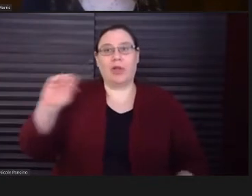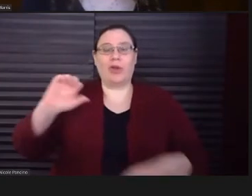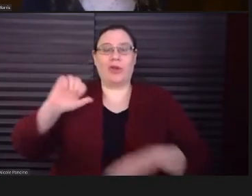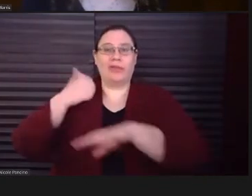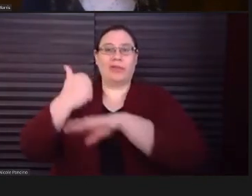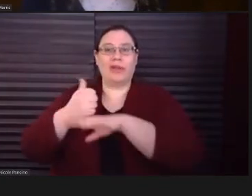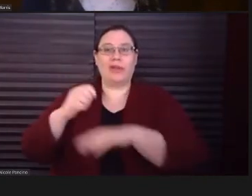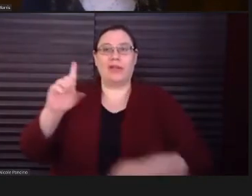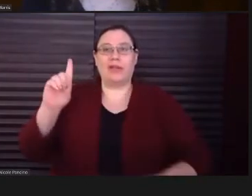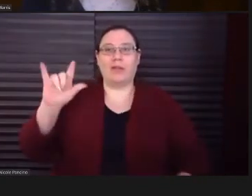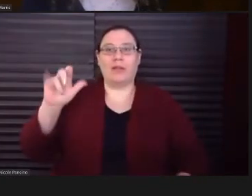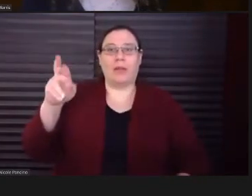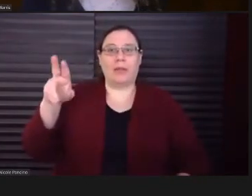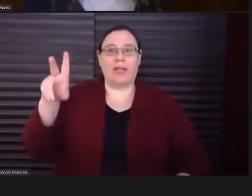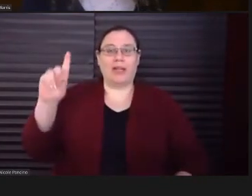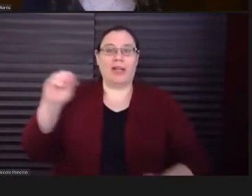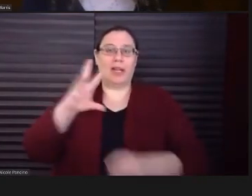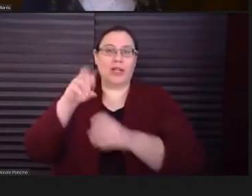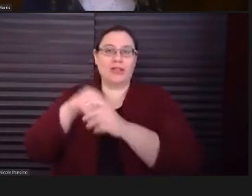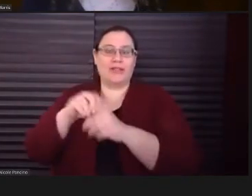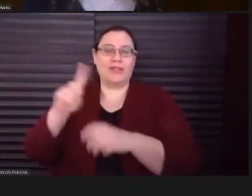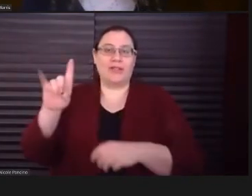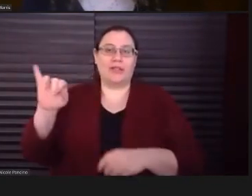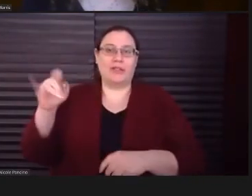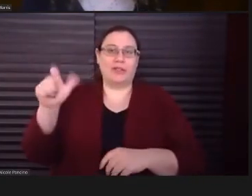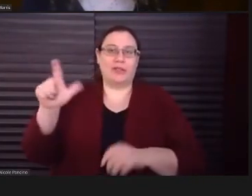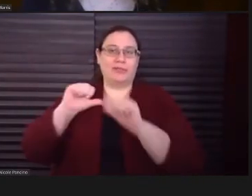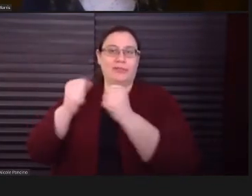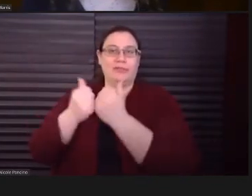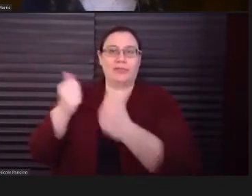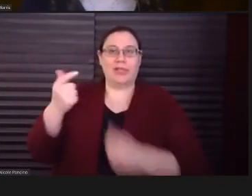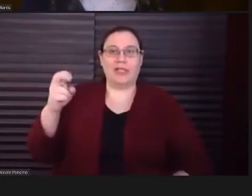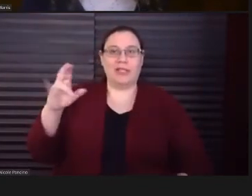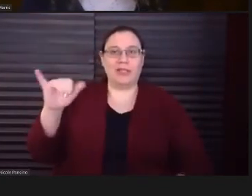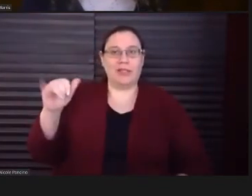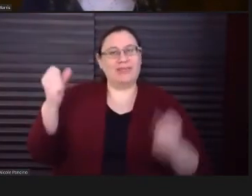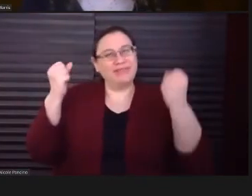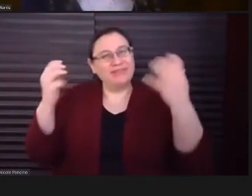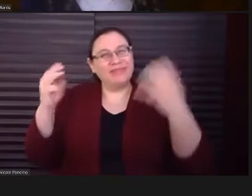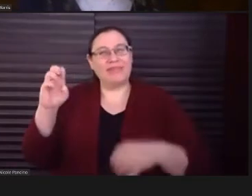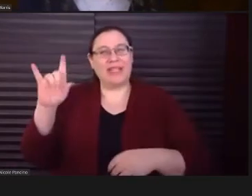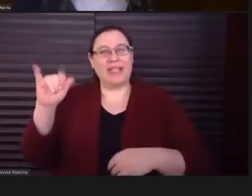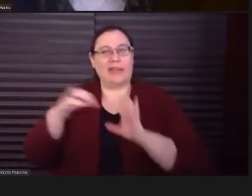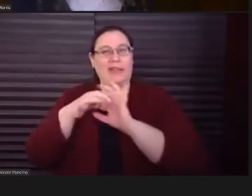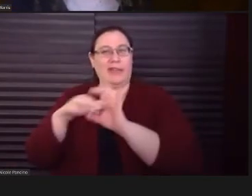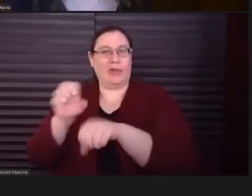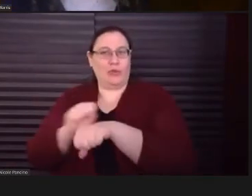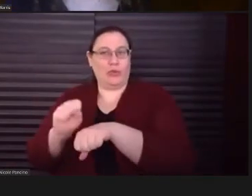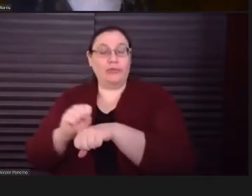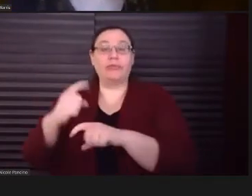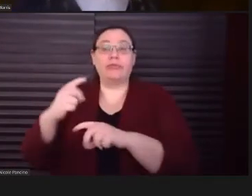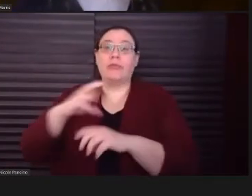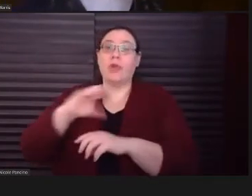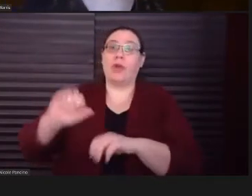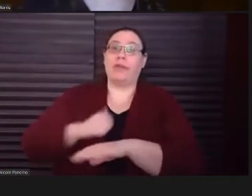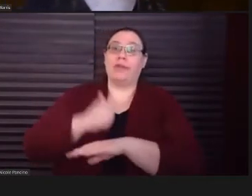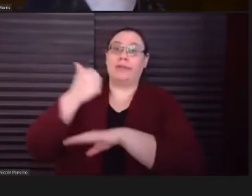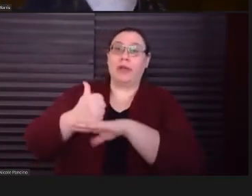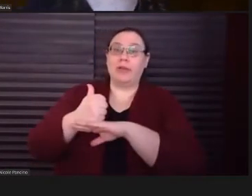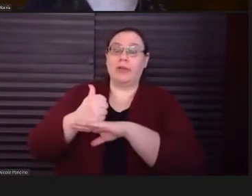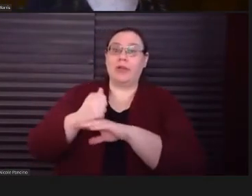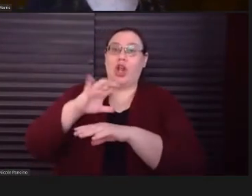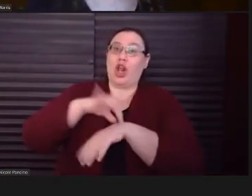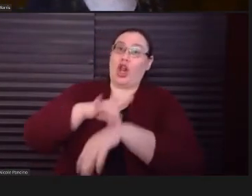inclusive digital agency, and we do an awful lot of media-related work. I also co-founded Global Accessibility Awareness Day, which